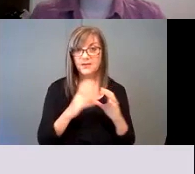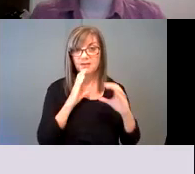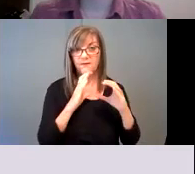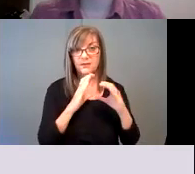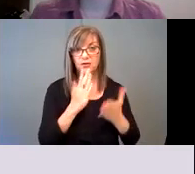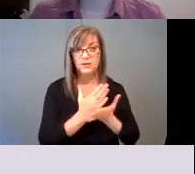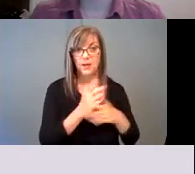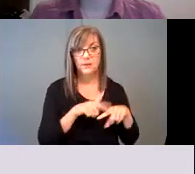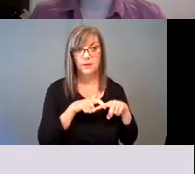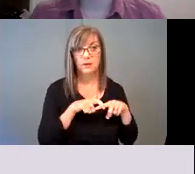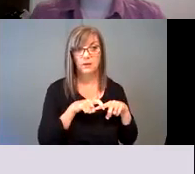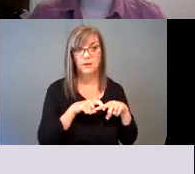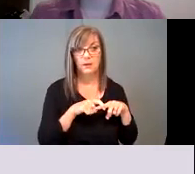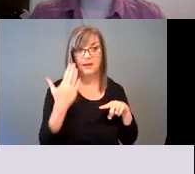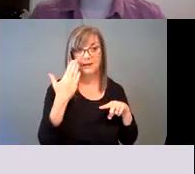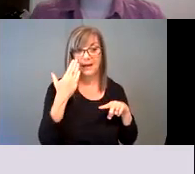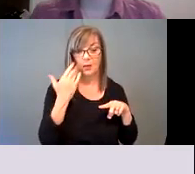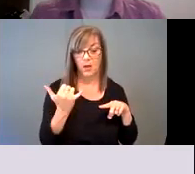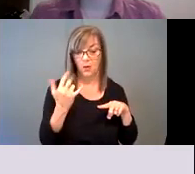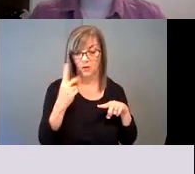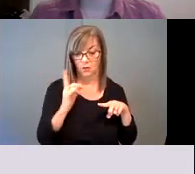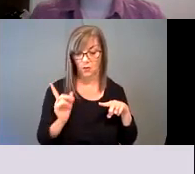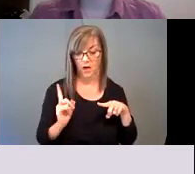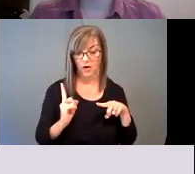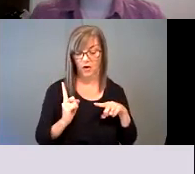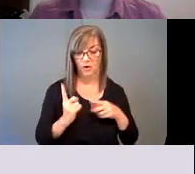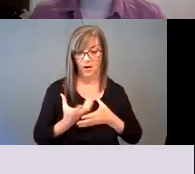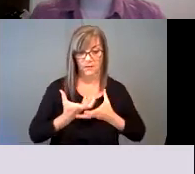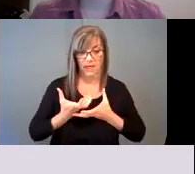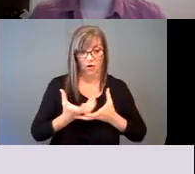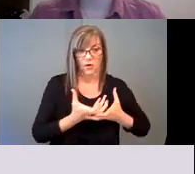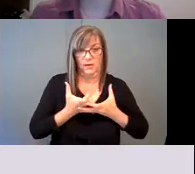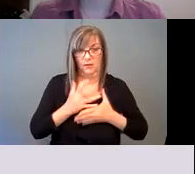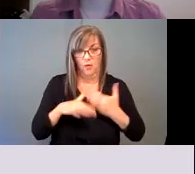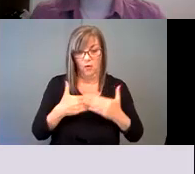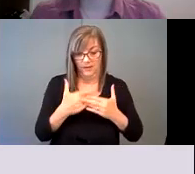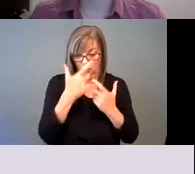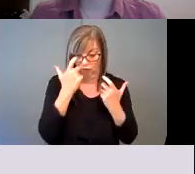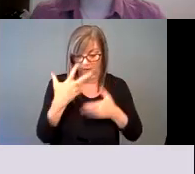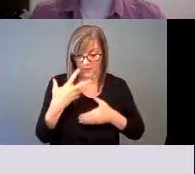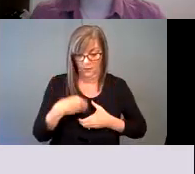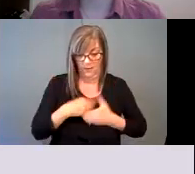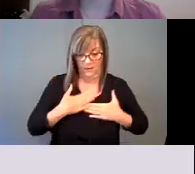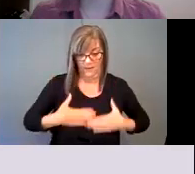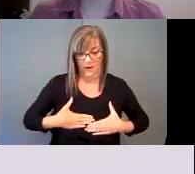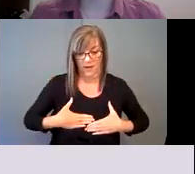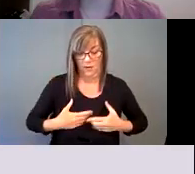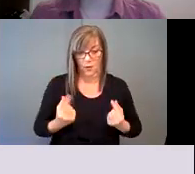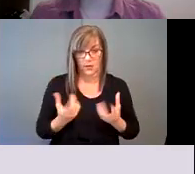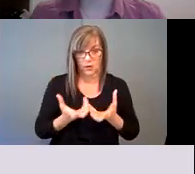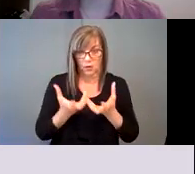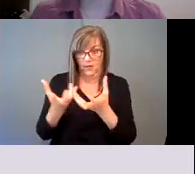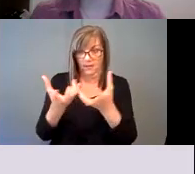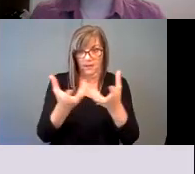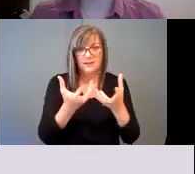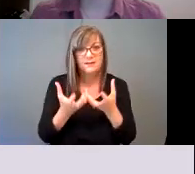have all this awareness about the trauma that I'm carrying in my body, and I don't know how to shift it. And so that's where things like